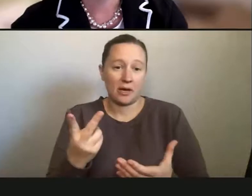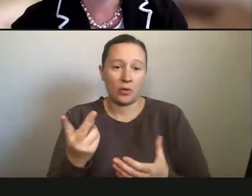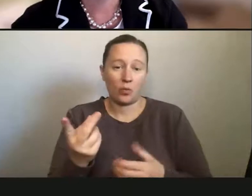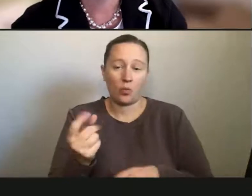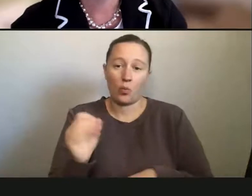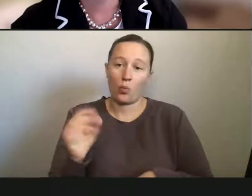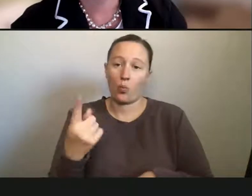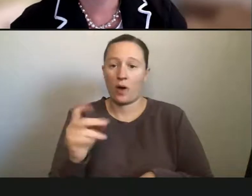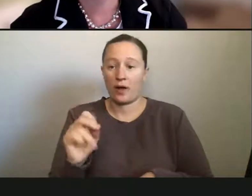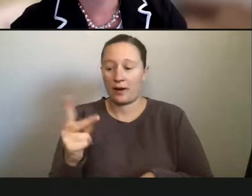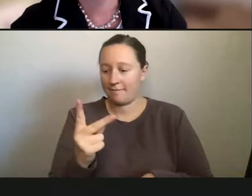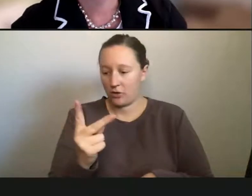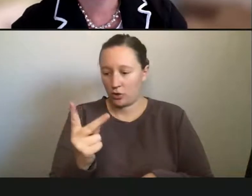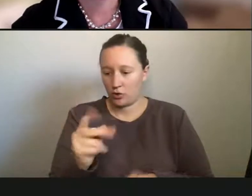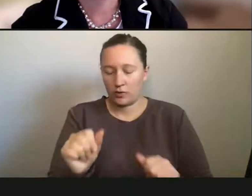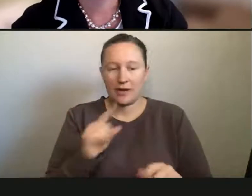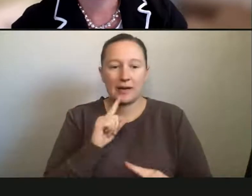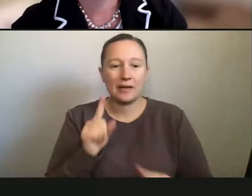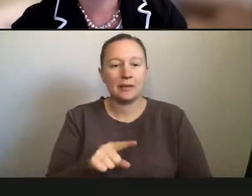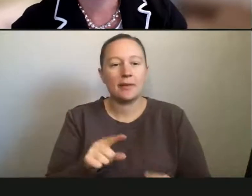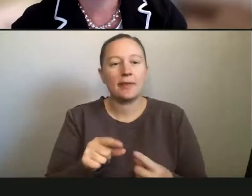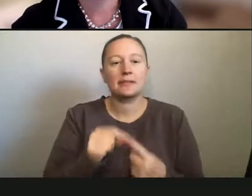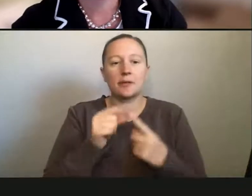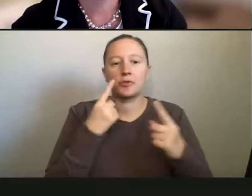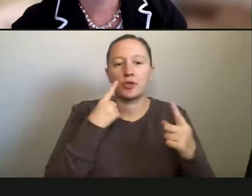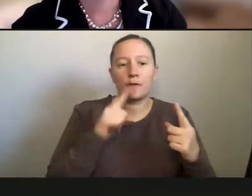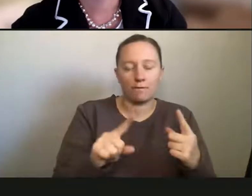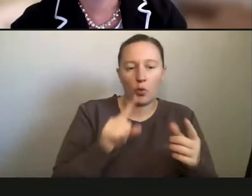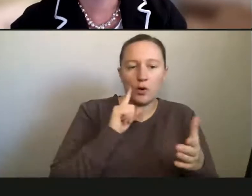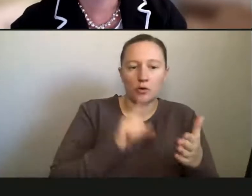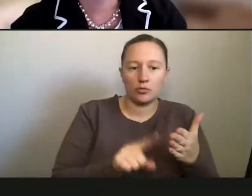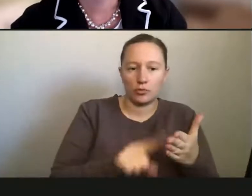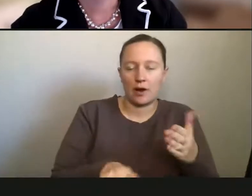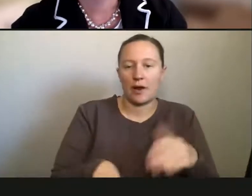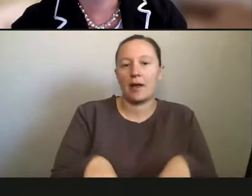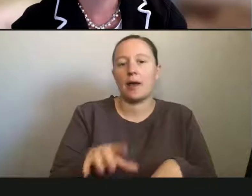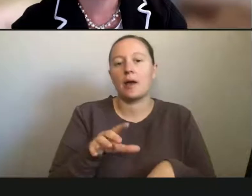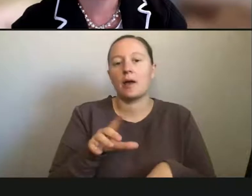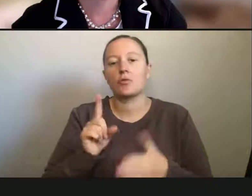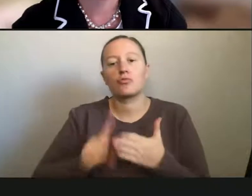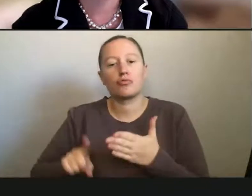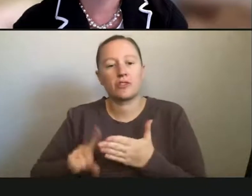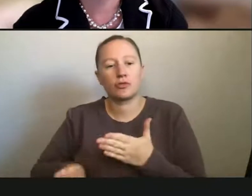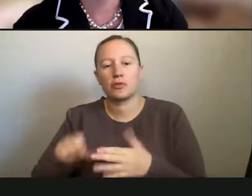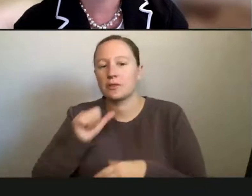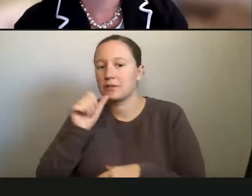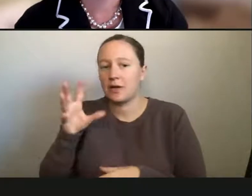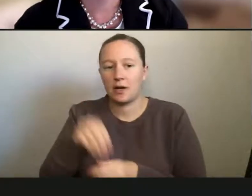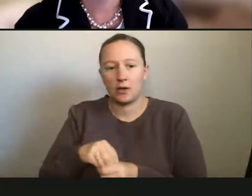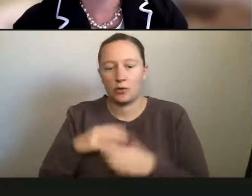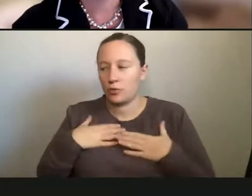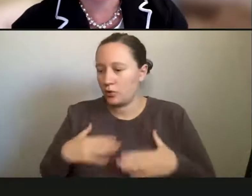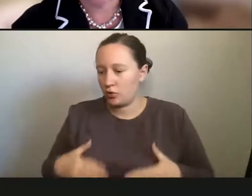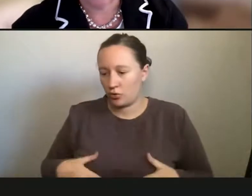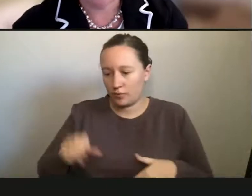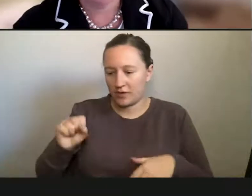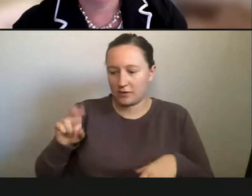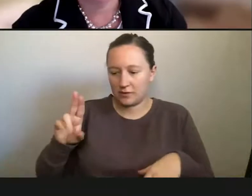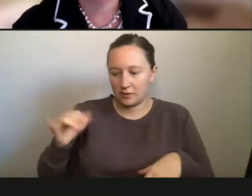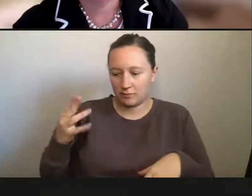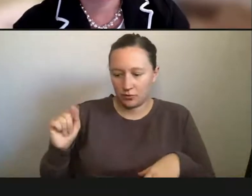the difference between exemption for research and research that does not involve human subjects. And so the